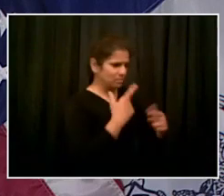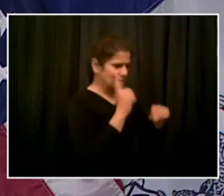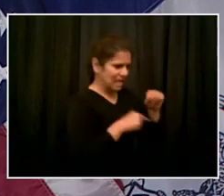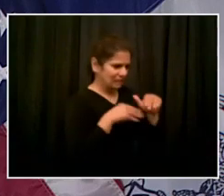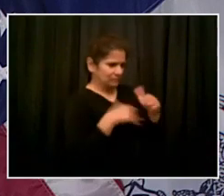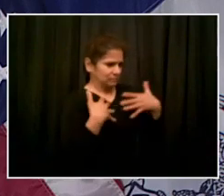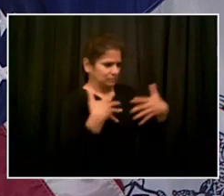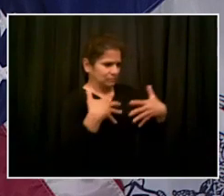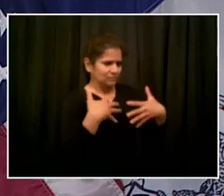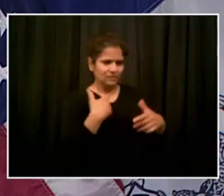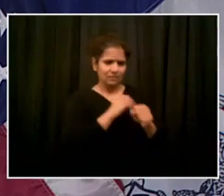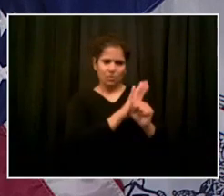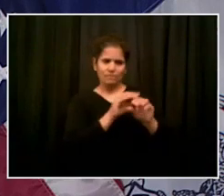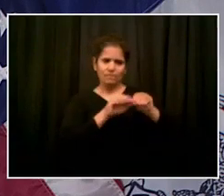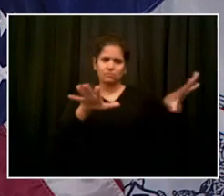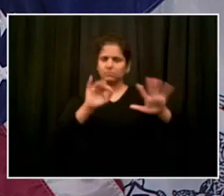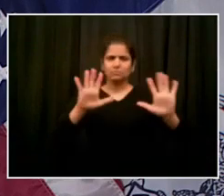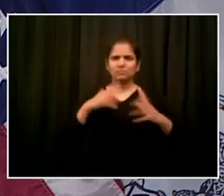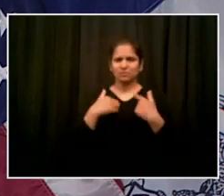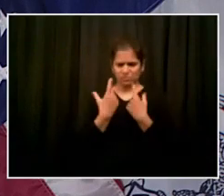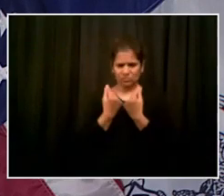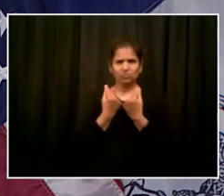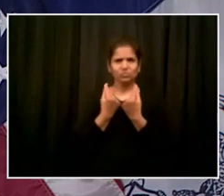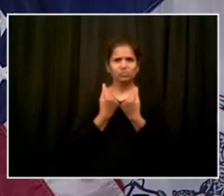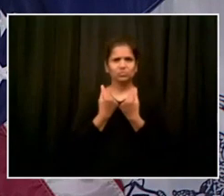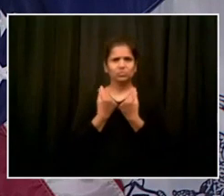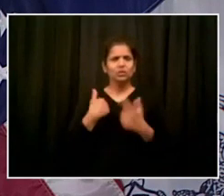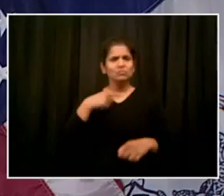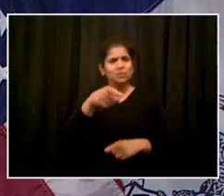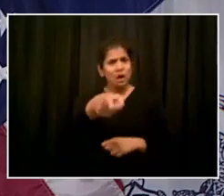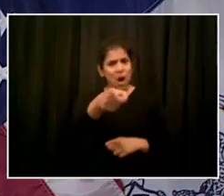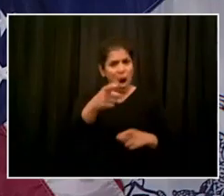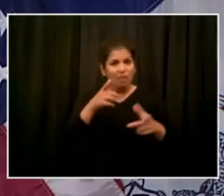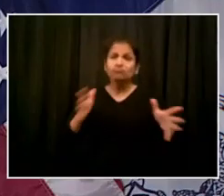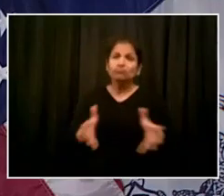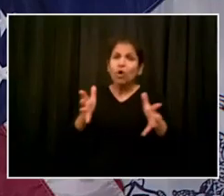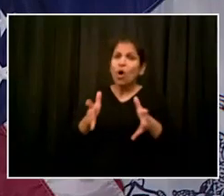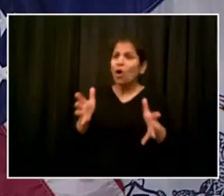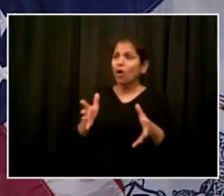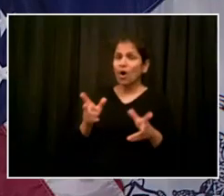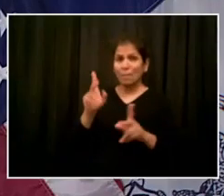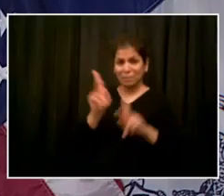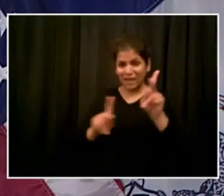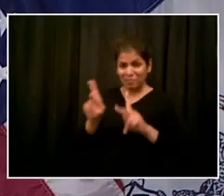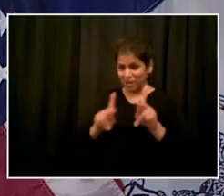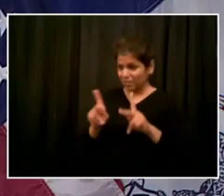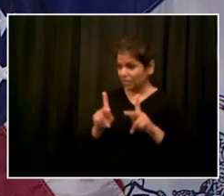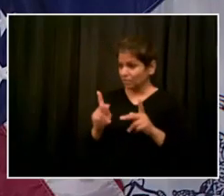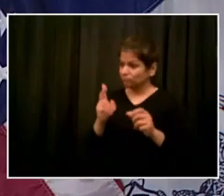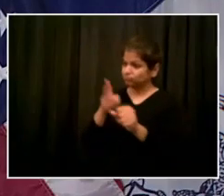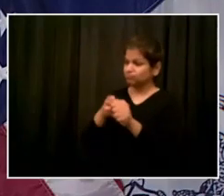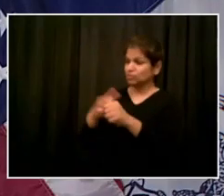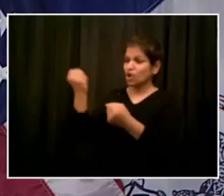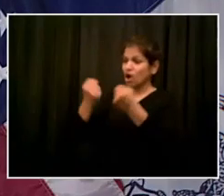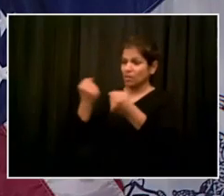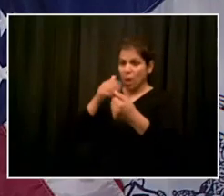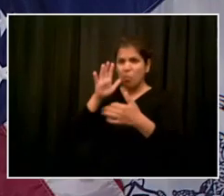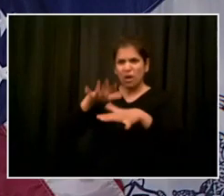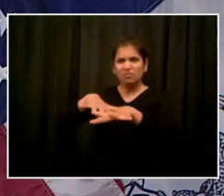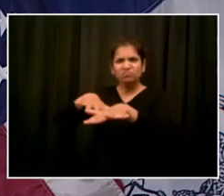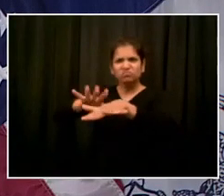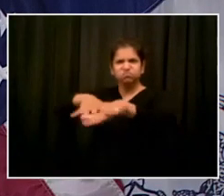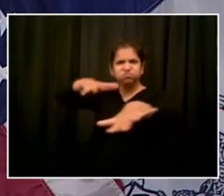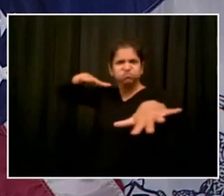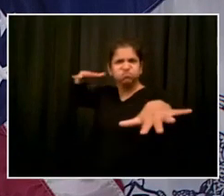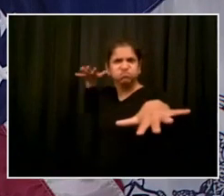are looking for a plan. They're looking for guidance from their mayor. And I think, you said New Yorkers are resourceful and they